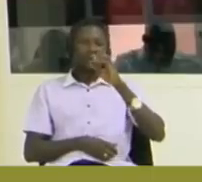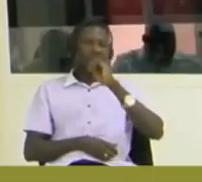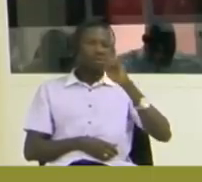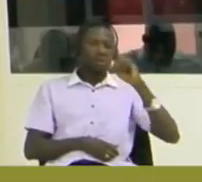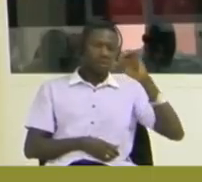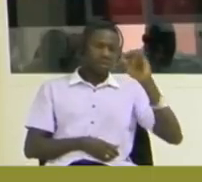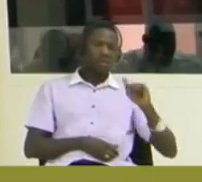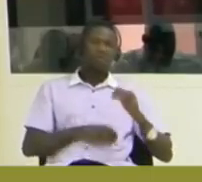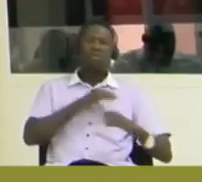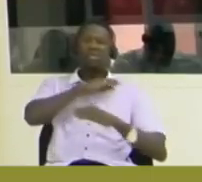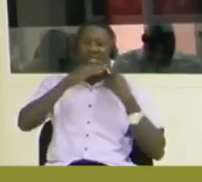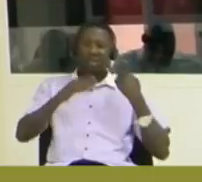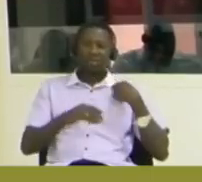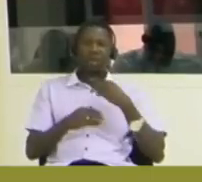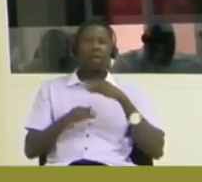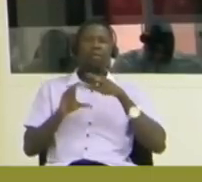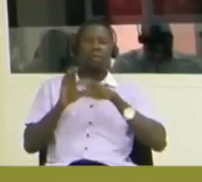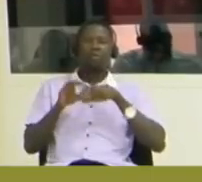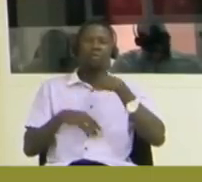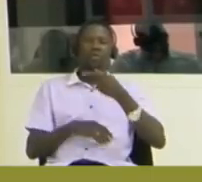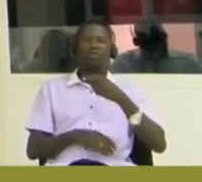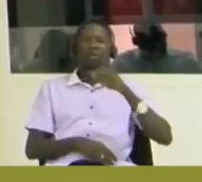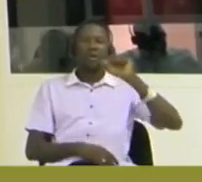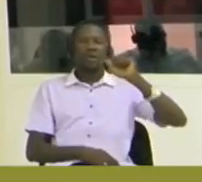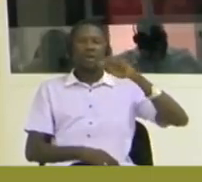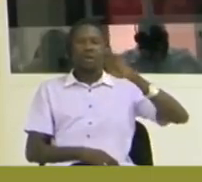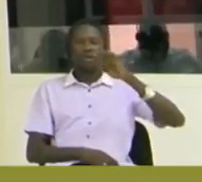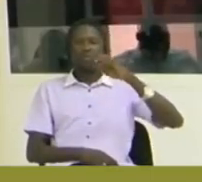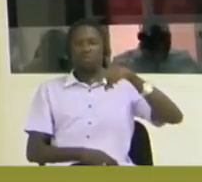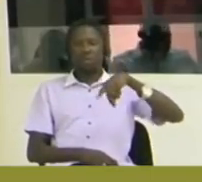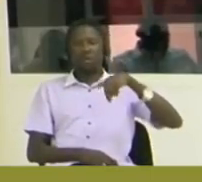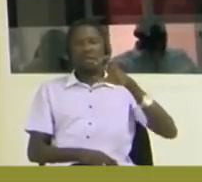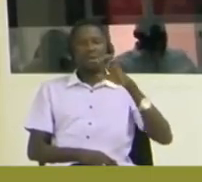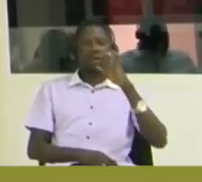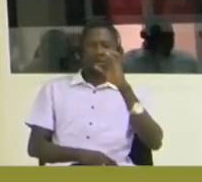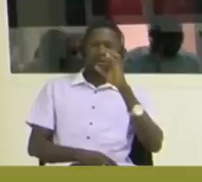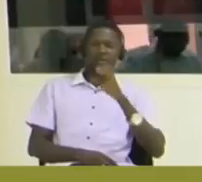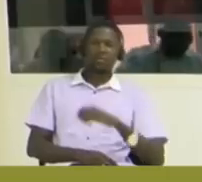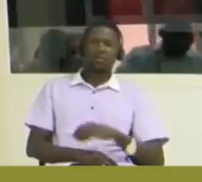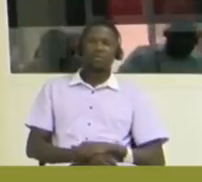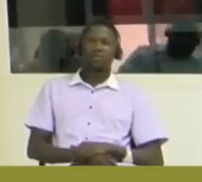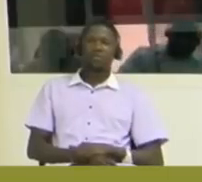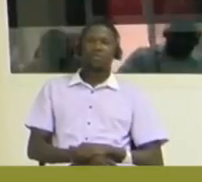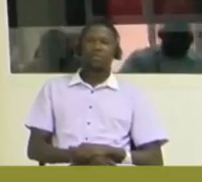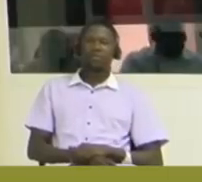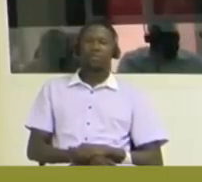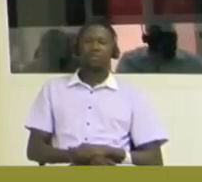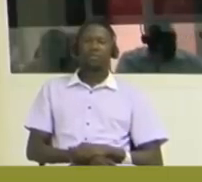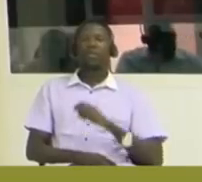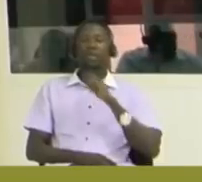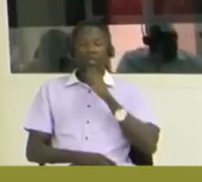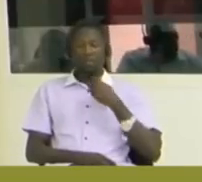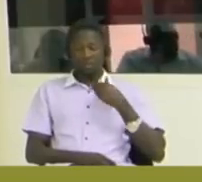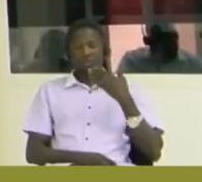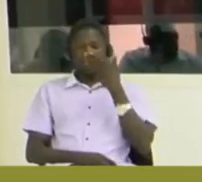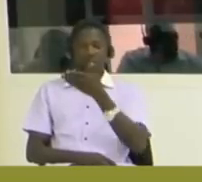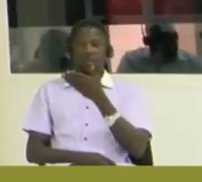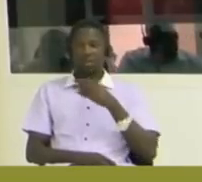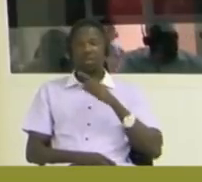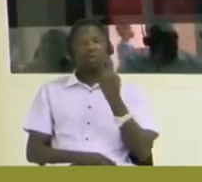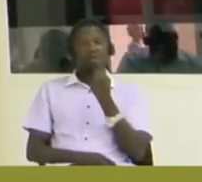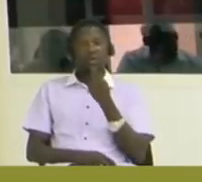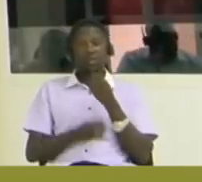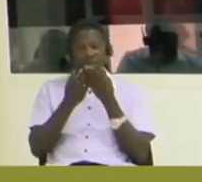by members of the AFPRC. So I was there, and I can only tell you the perception that I